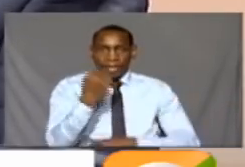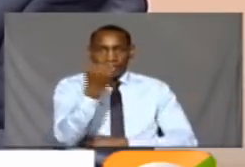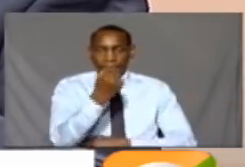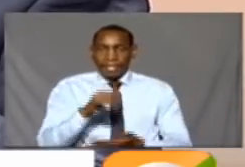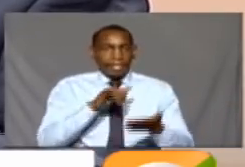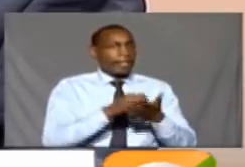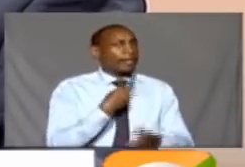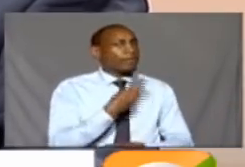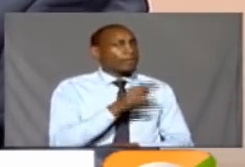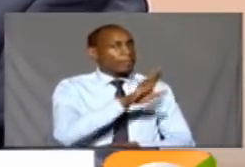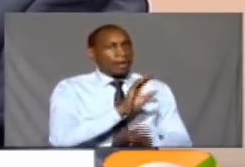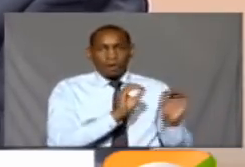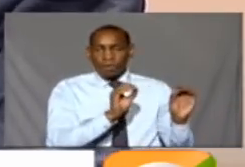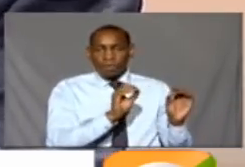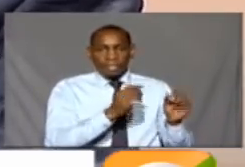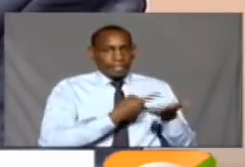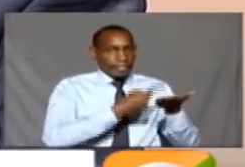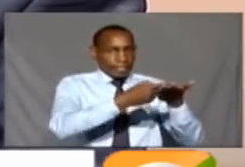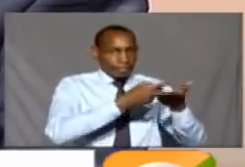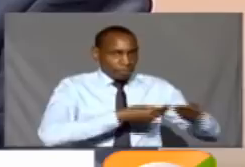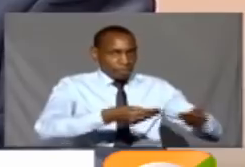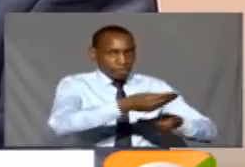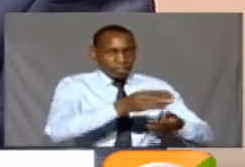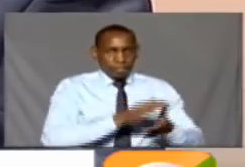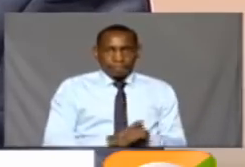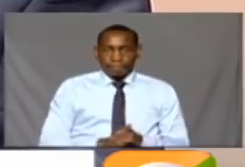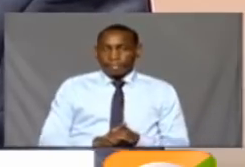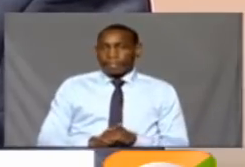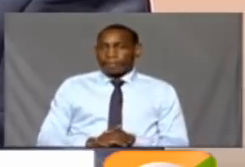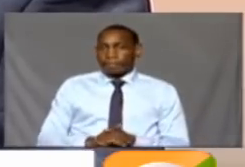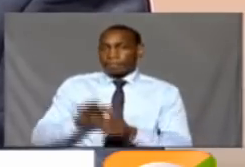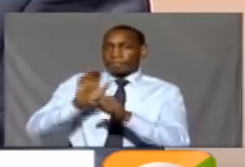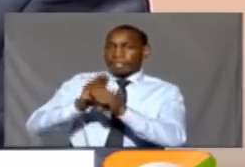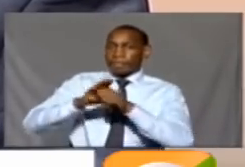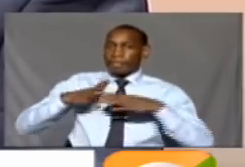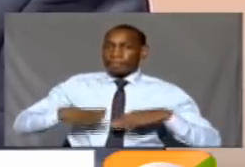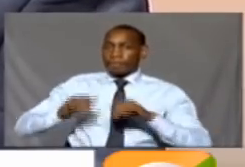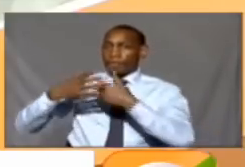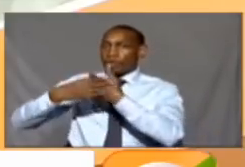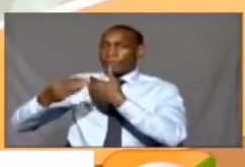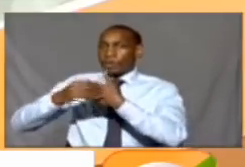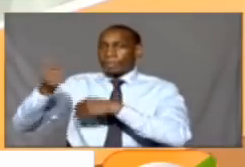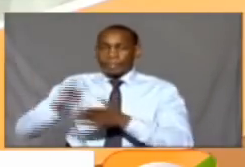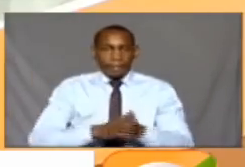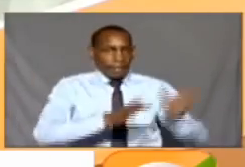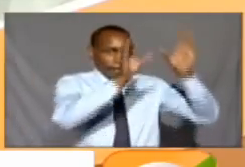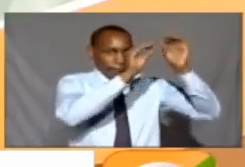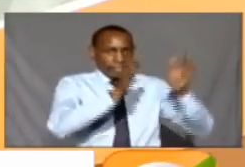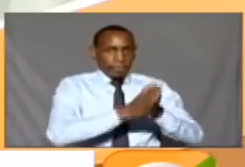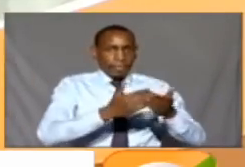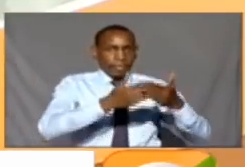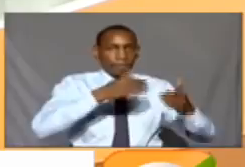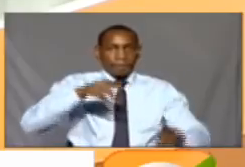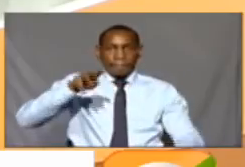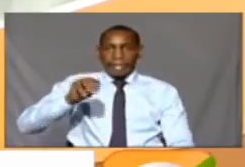voice. There's talking about a transaction. So many people with who the mimic of others. The president, yes. the prime minister, former prime minister Raila